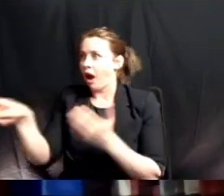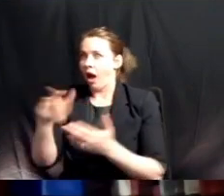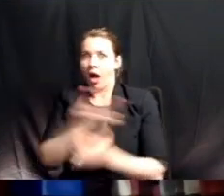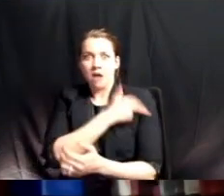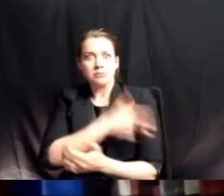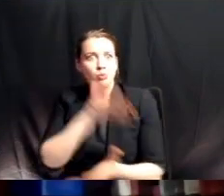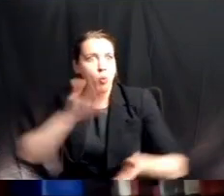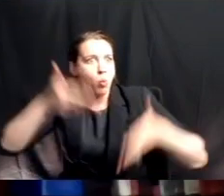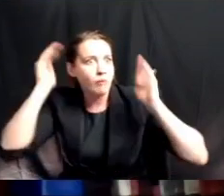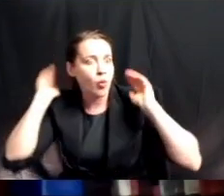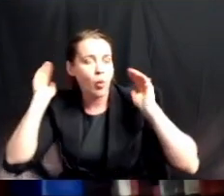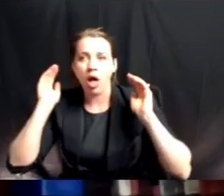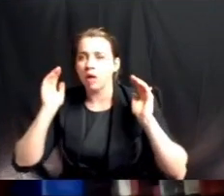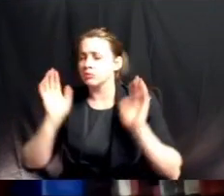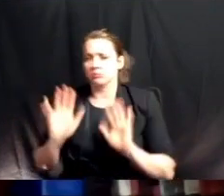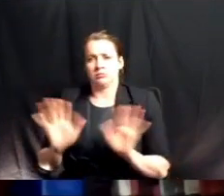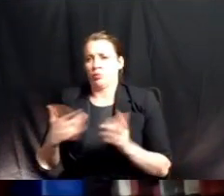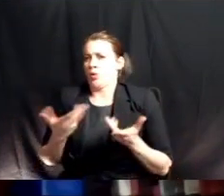will add that